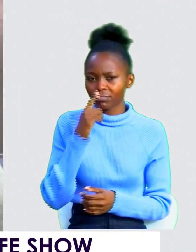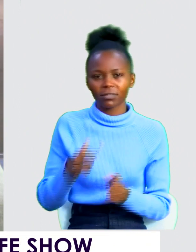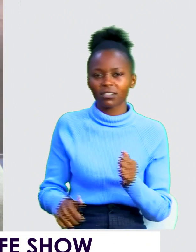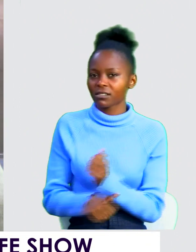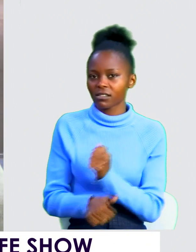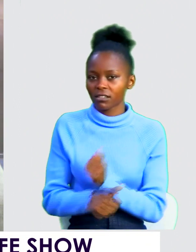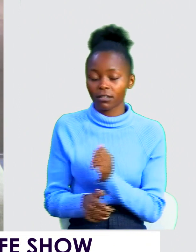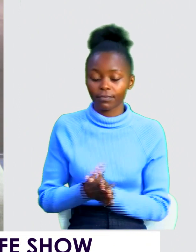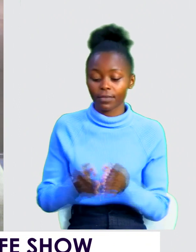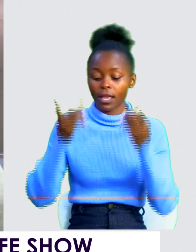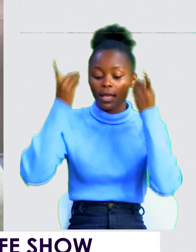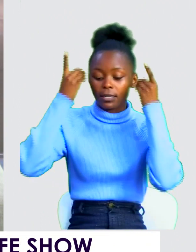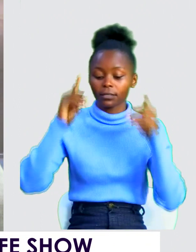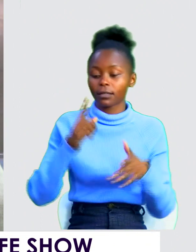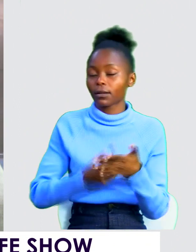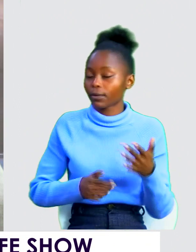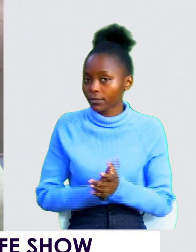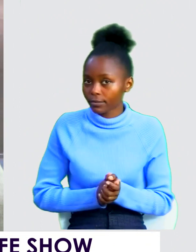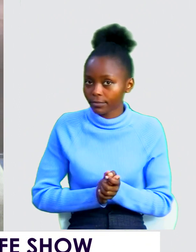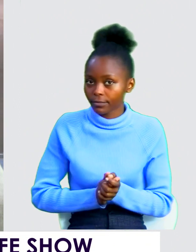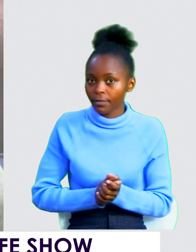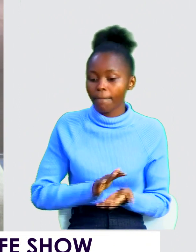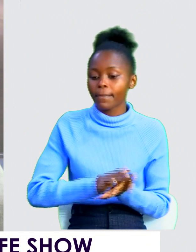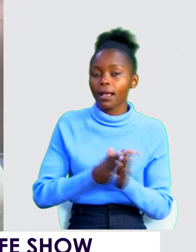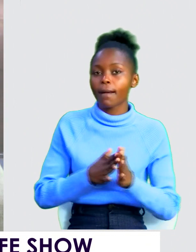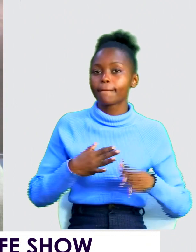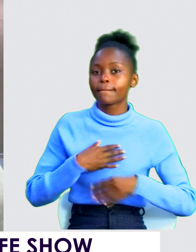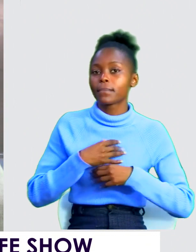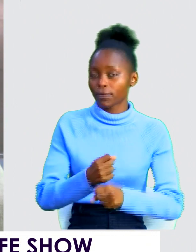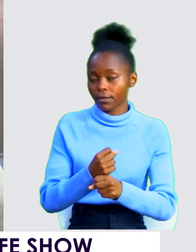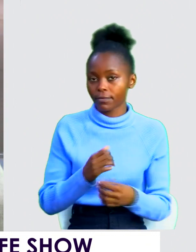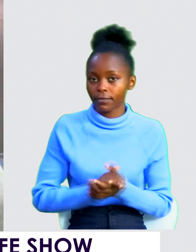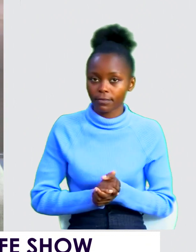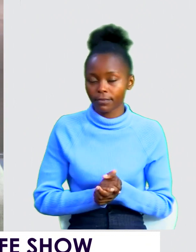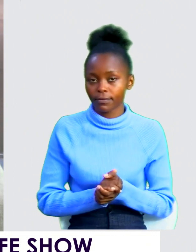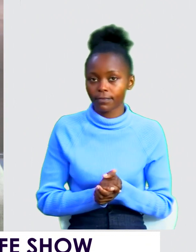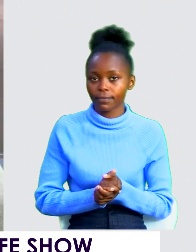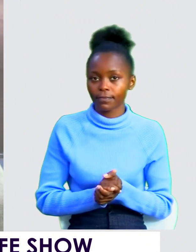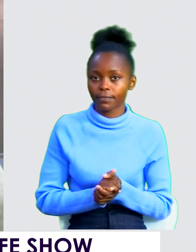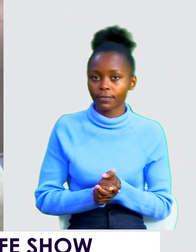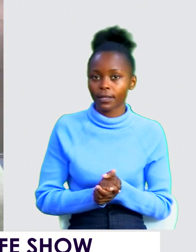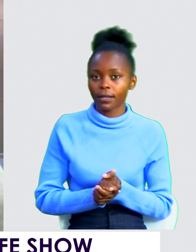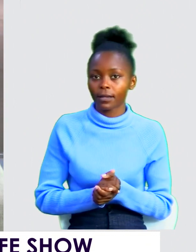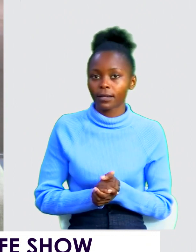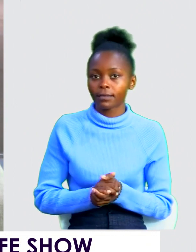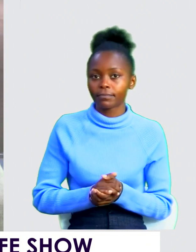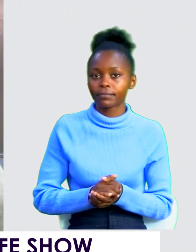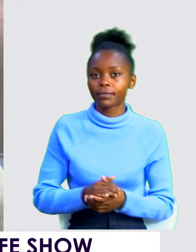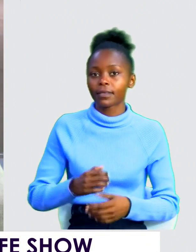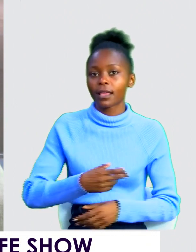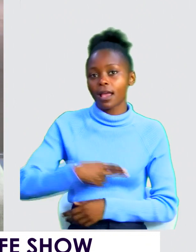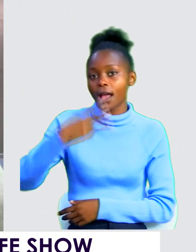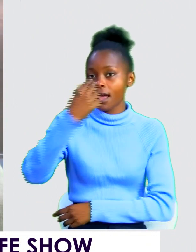They decided to embrace courage to overcome the boredom. Their high school lay